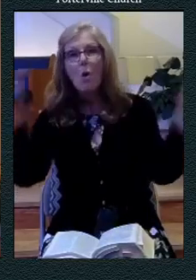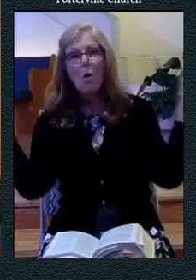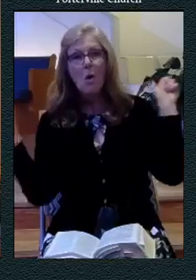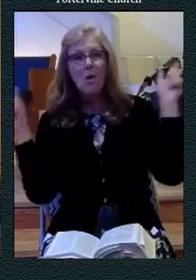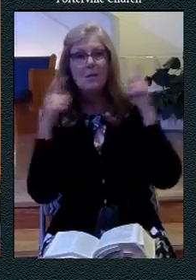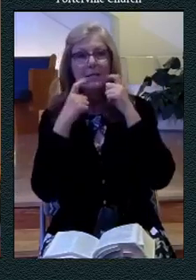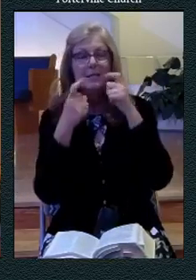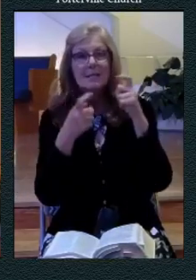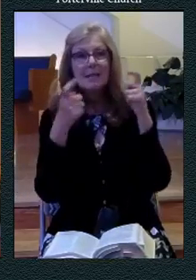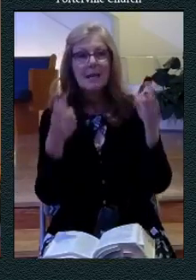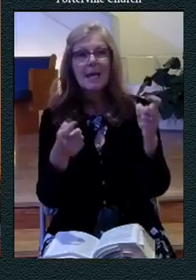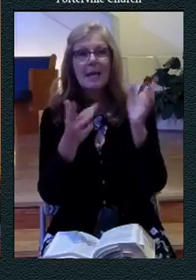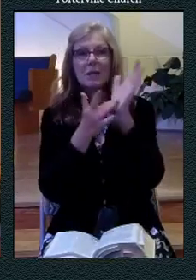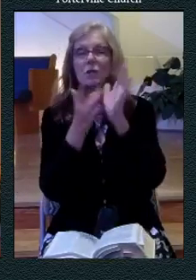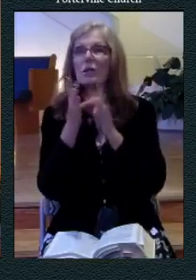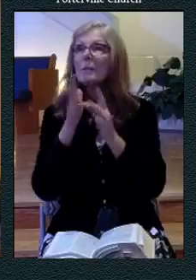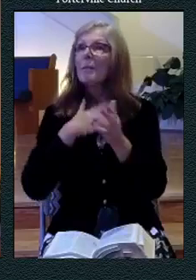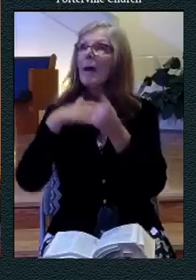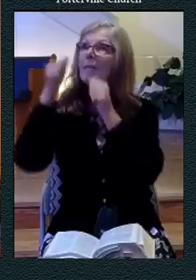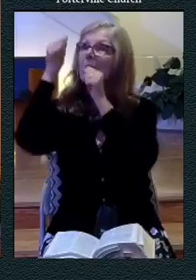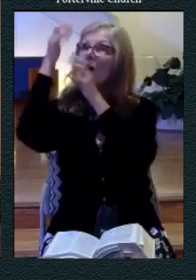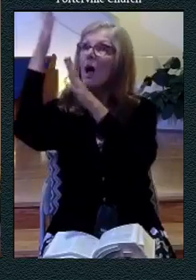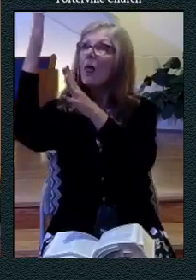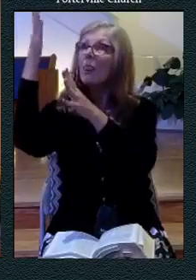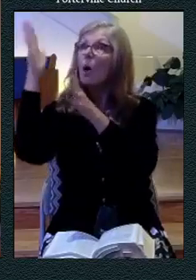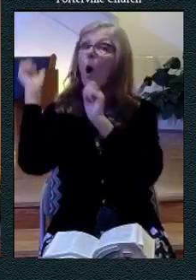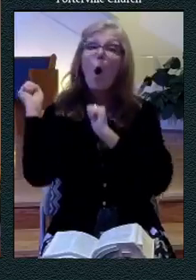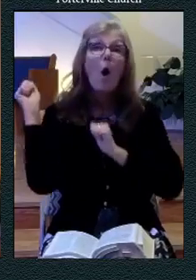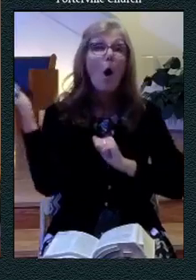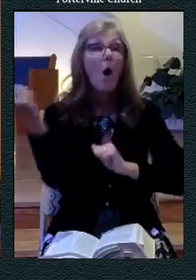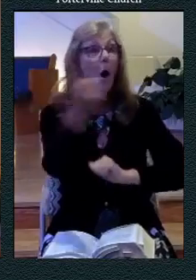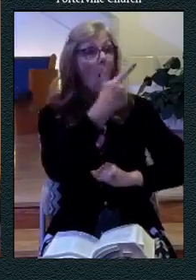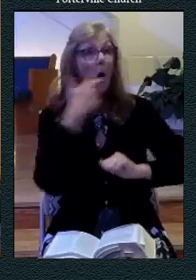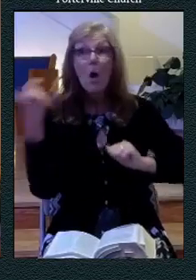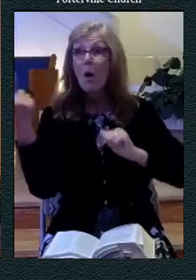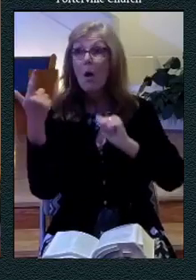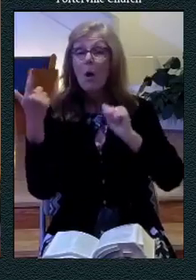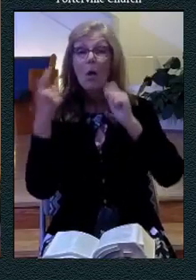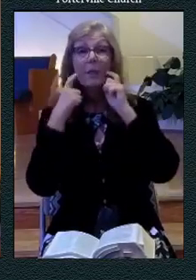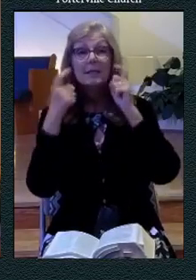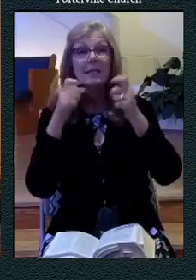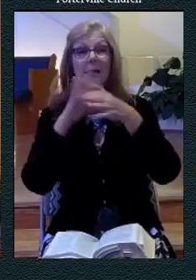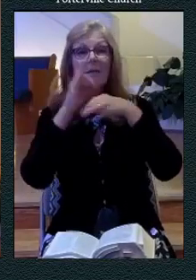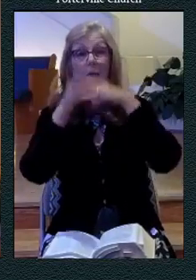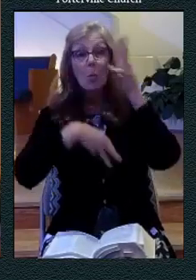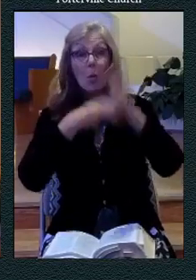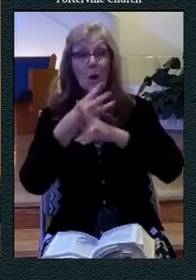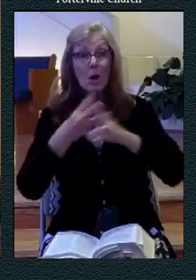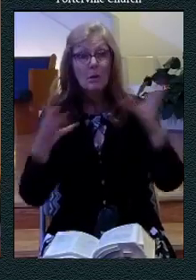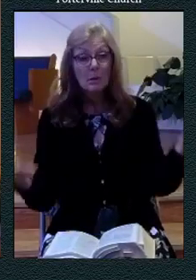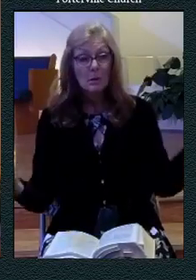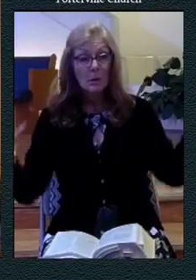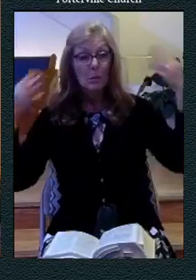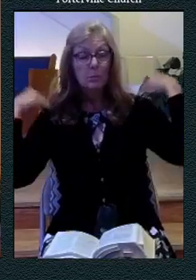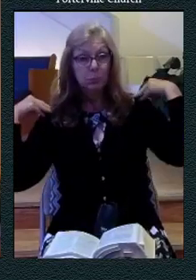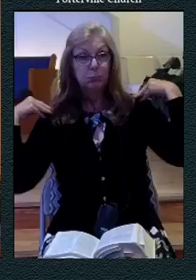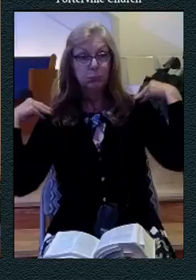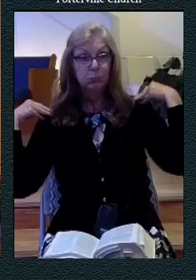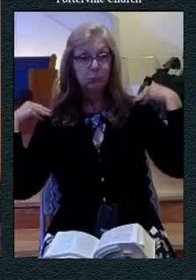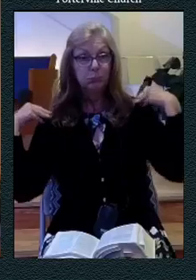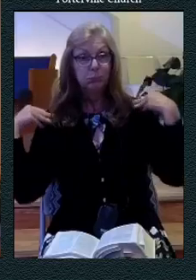said, "My Father, I'm taking the sins of the world upon myself, and this is what the sins of the